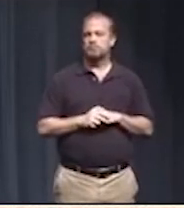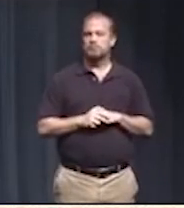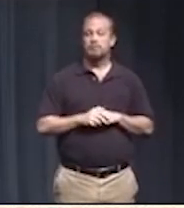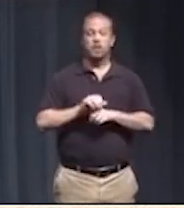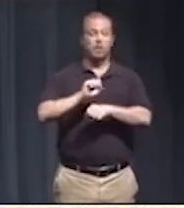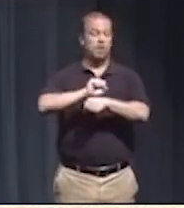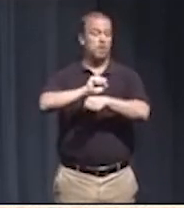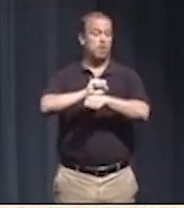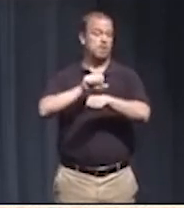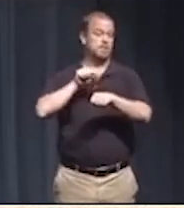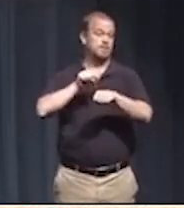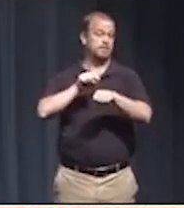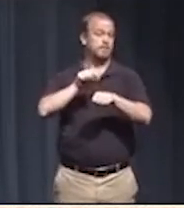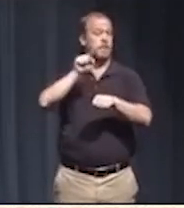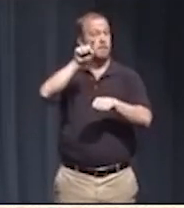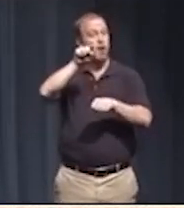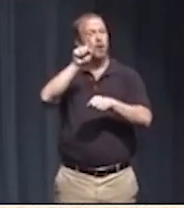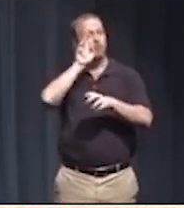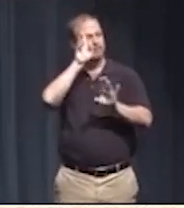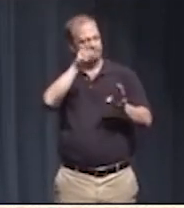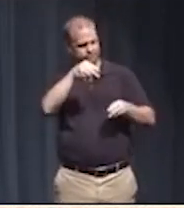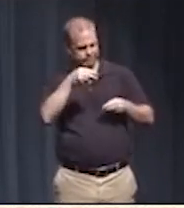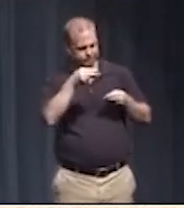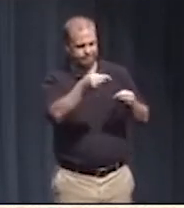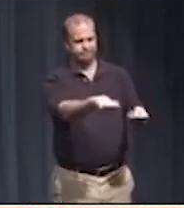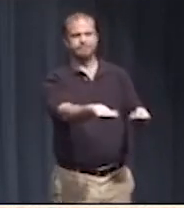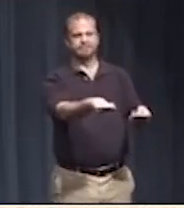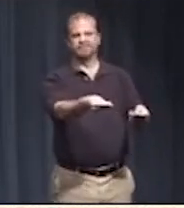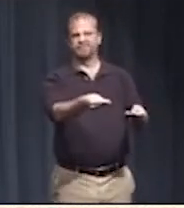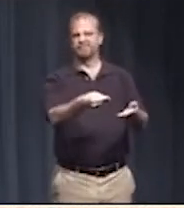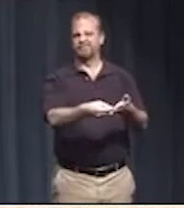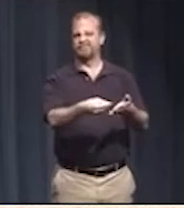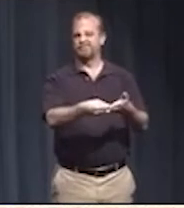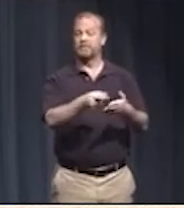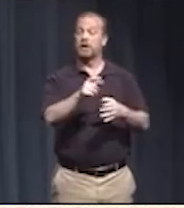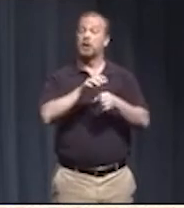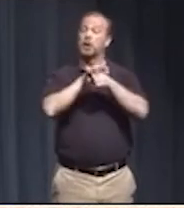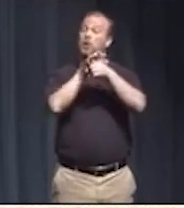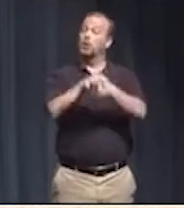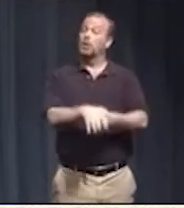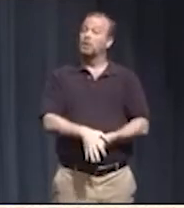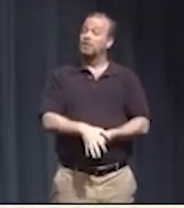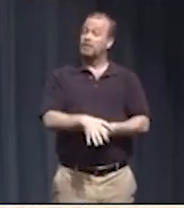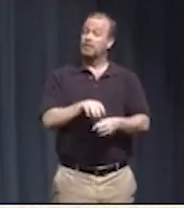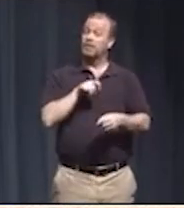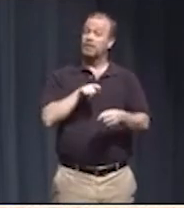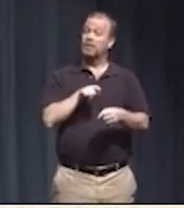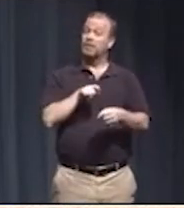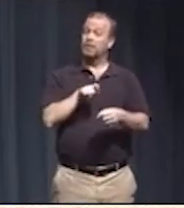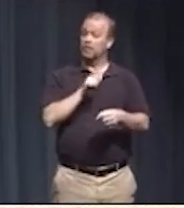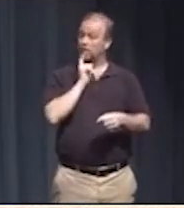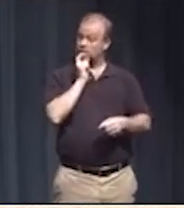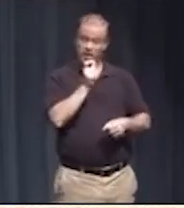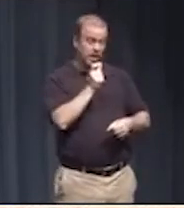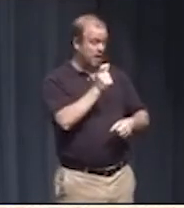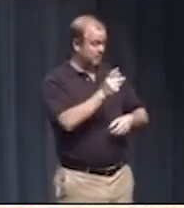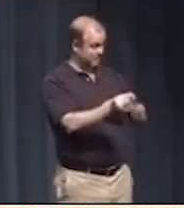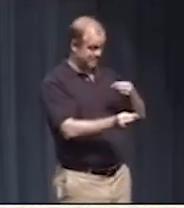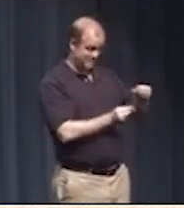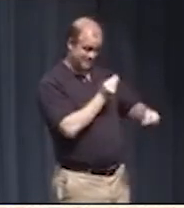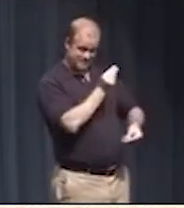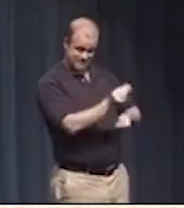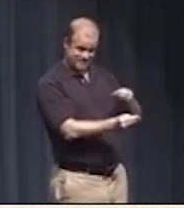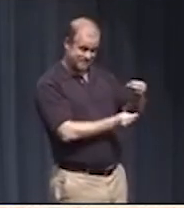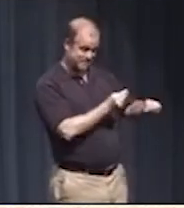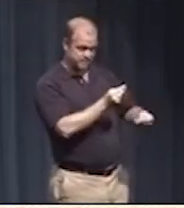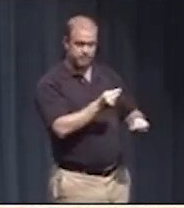Work. Again, we are supposed to provide. In stressful situations, if we aren't providing, we